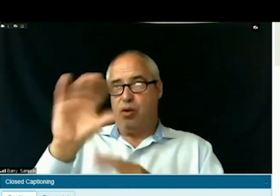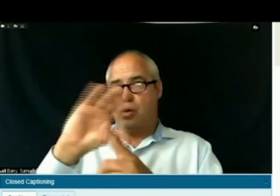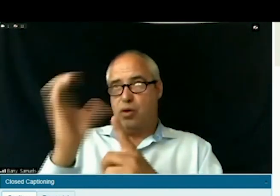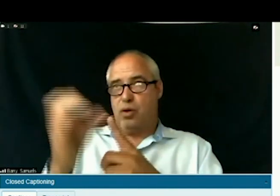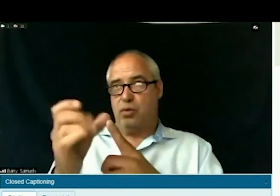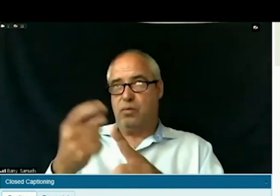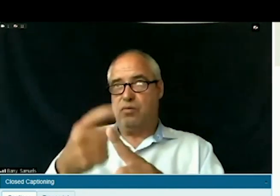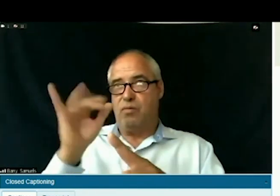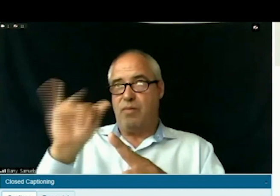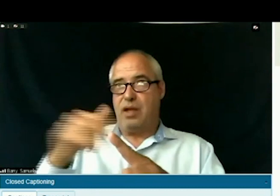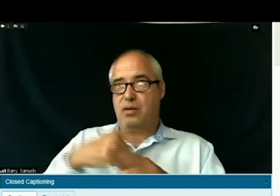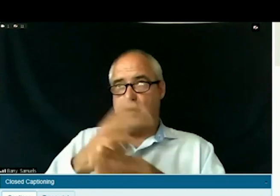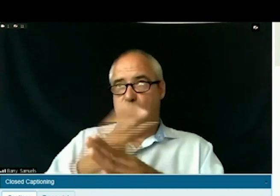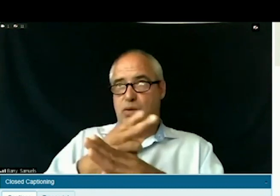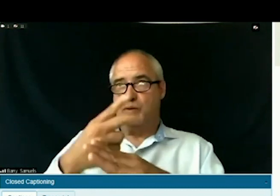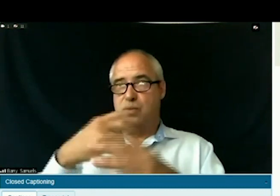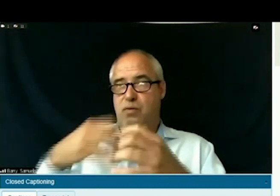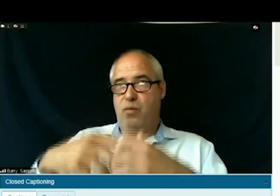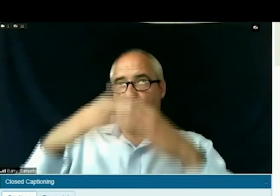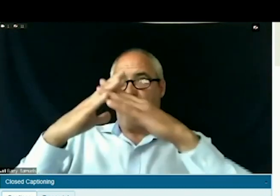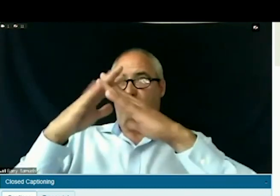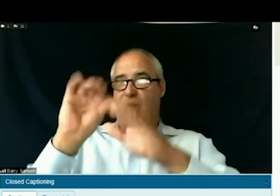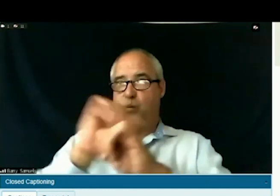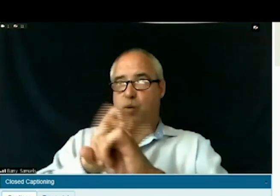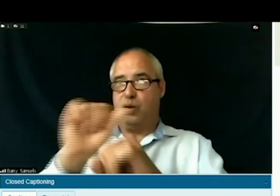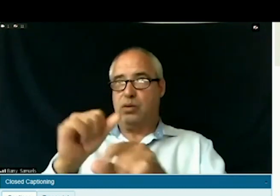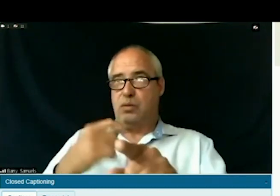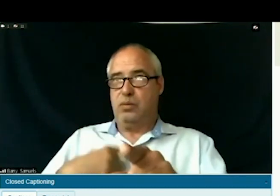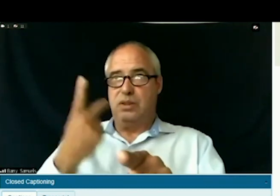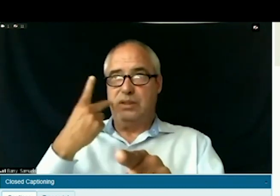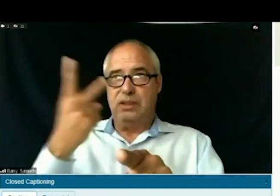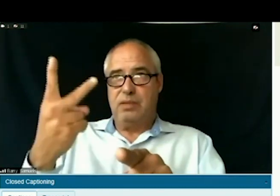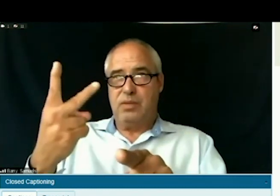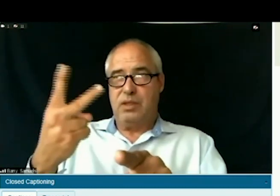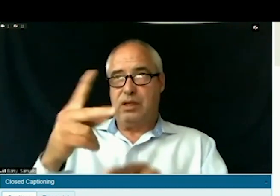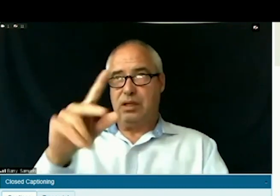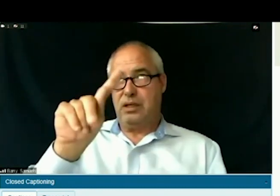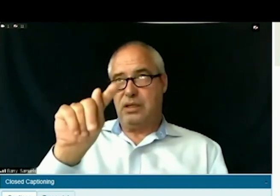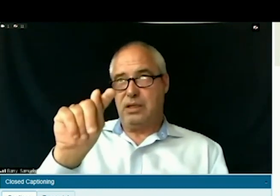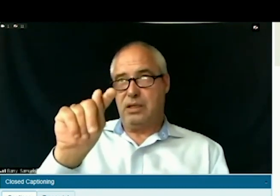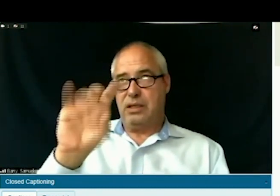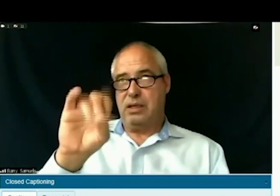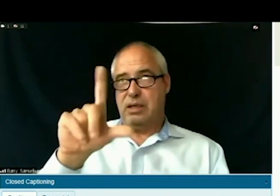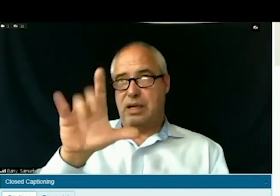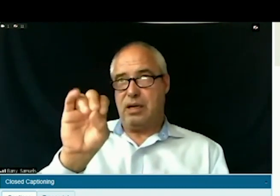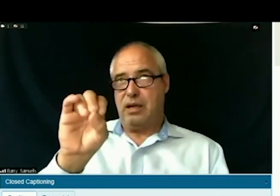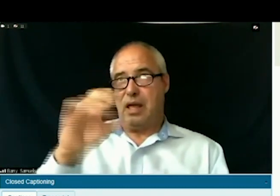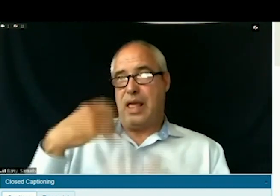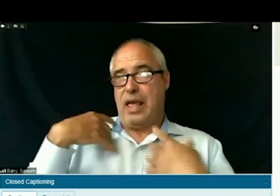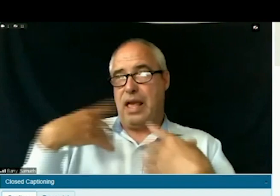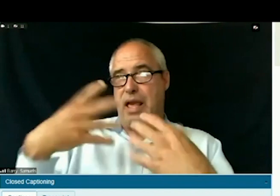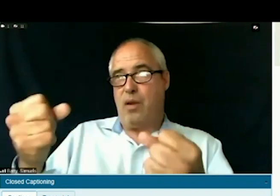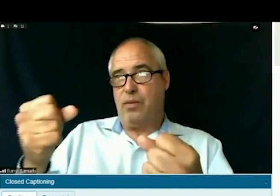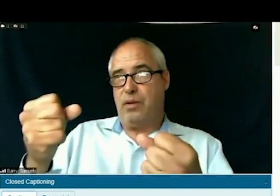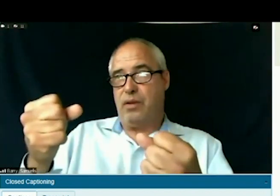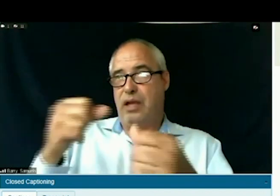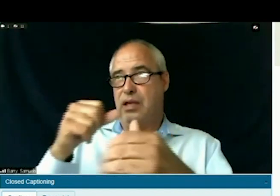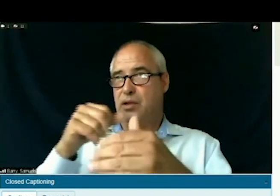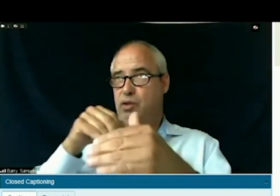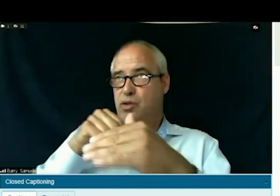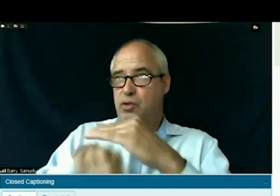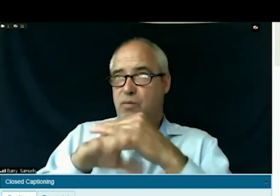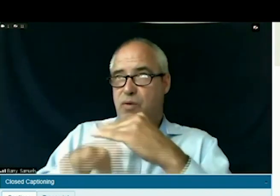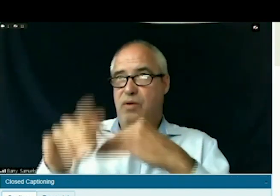framework. And we also looked at the extent to which telehealth and virtual services were available, accessible,